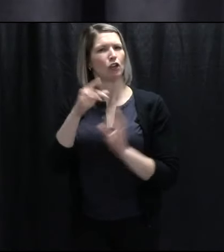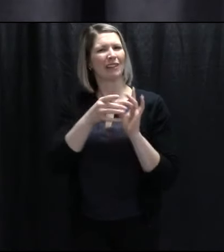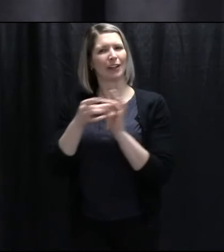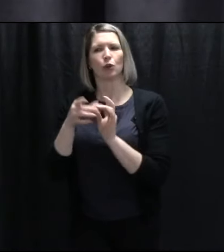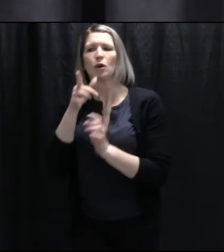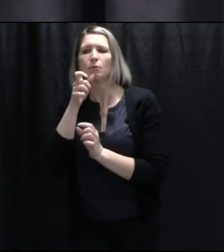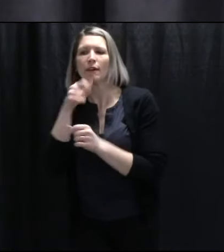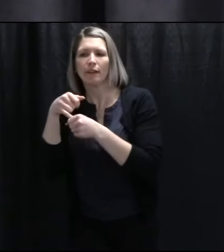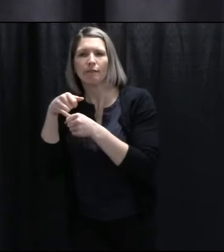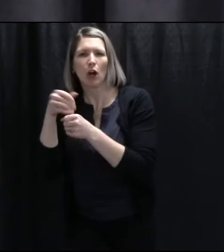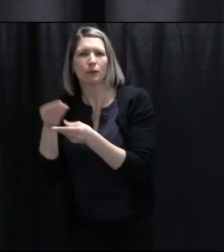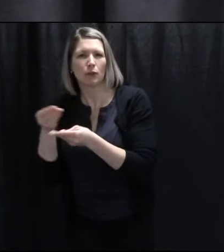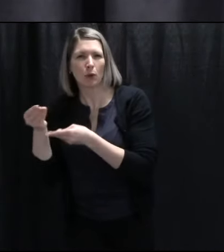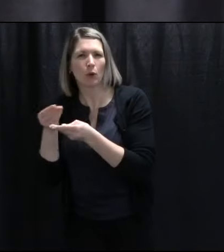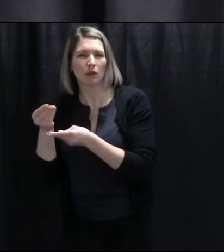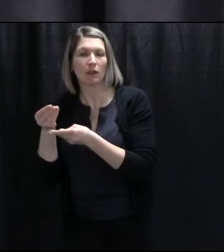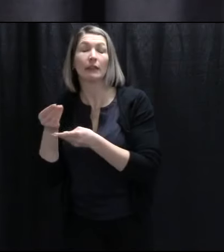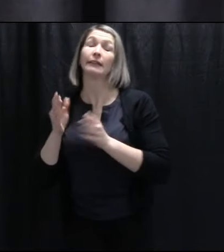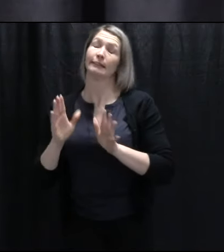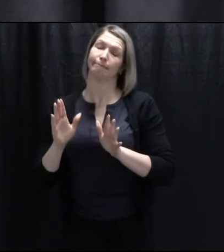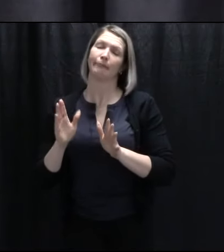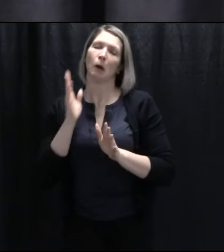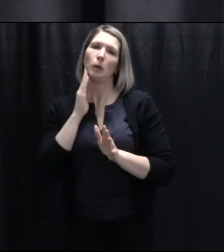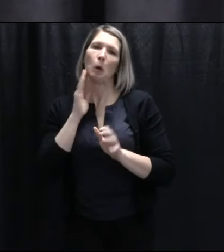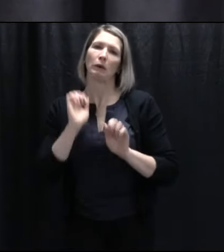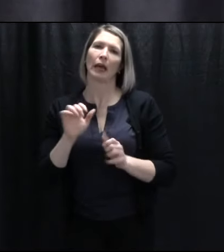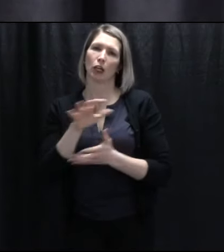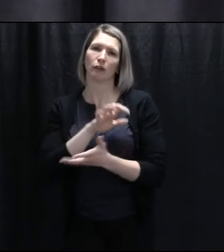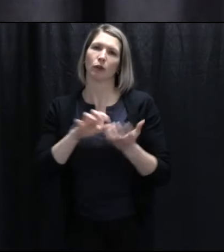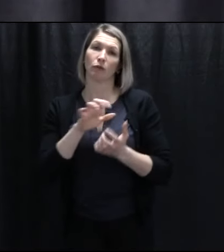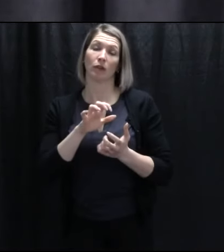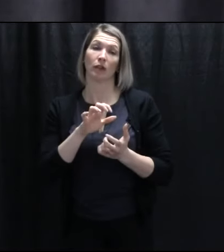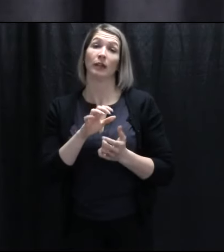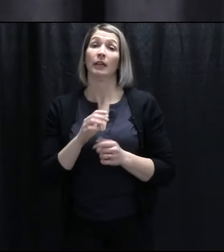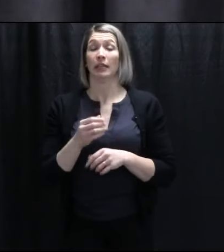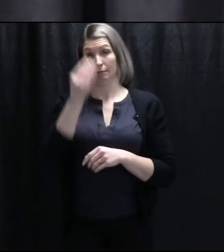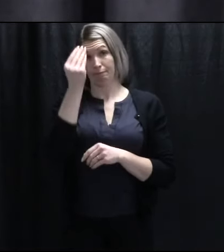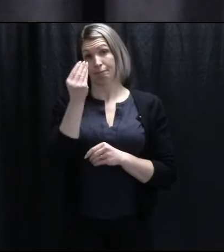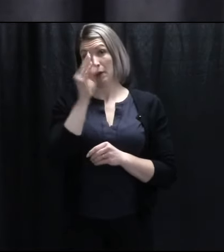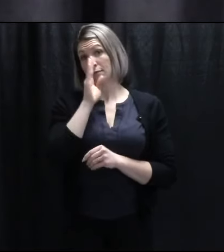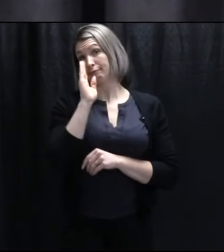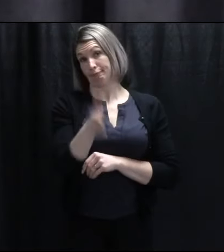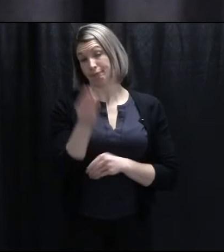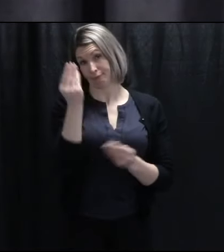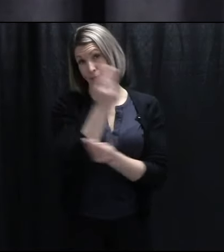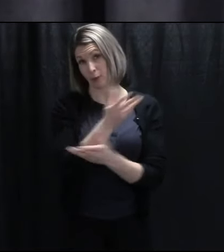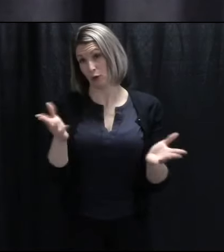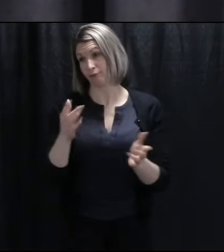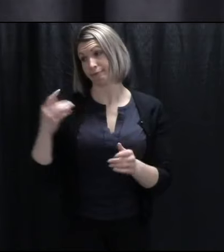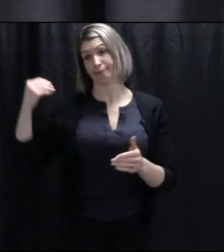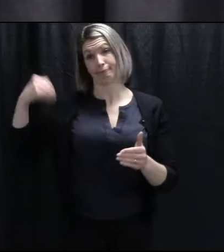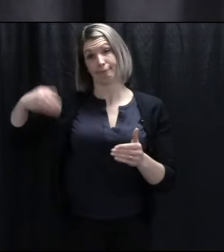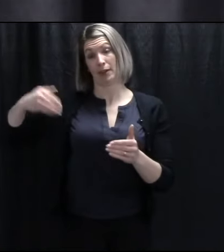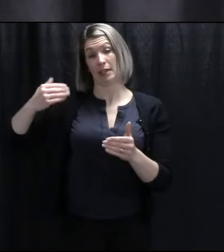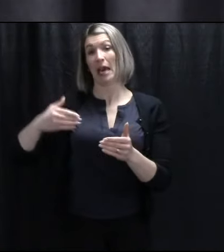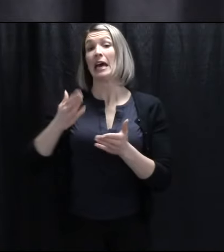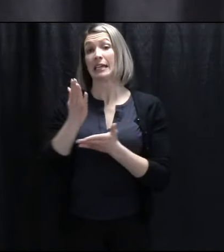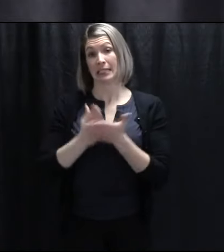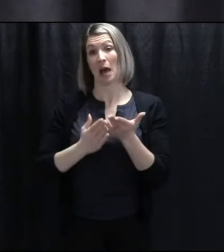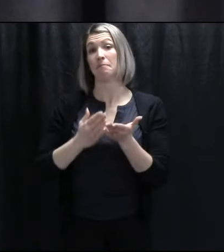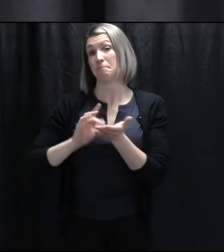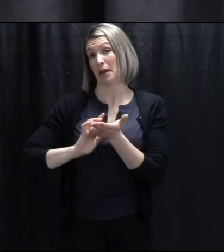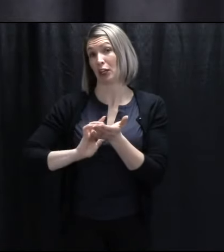pharmacies. The facts of the case are that we have had drug shortages on and off for some time due to things that we really